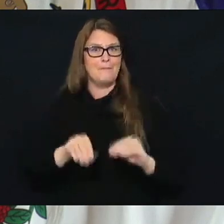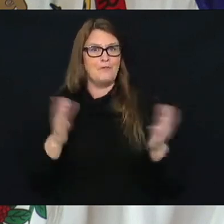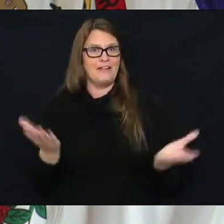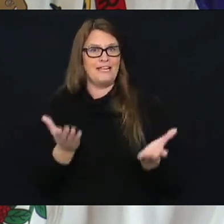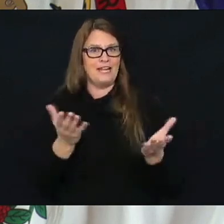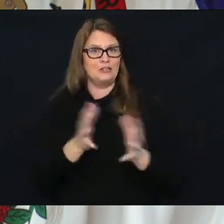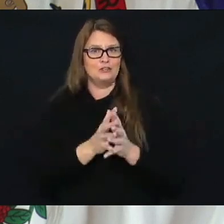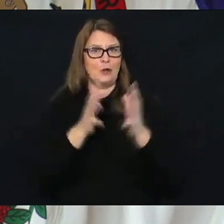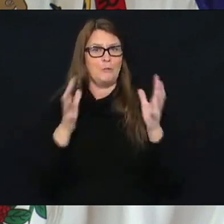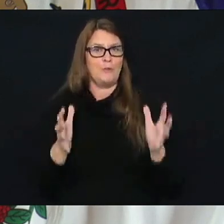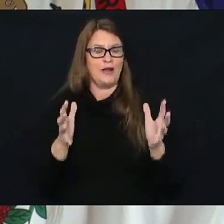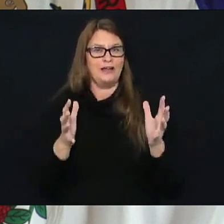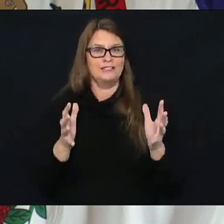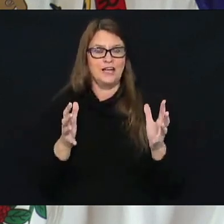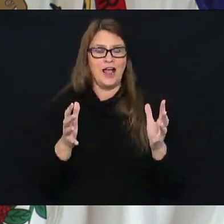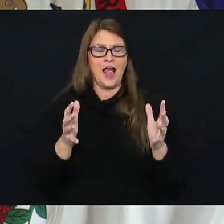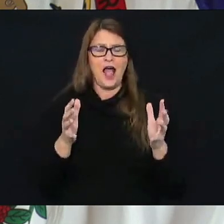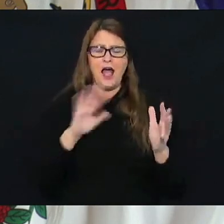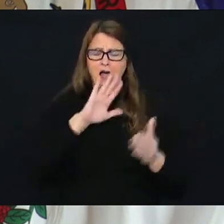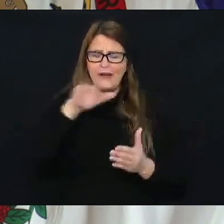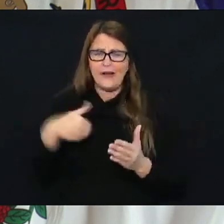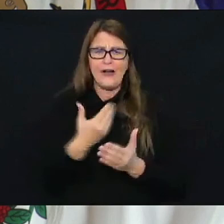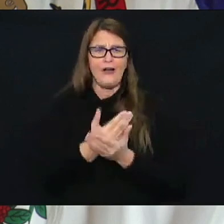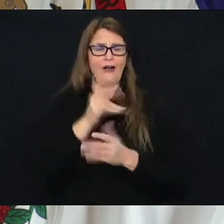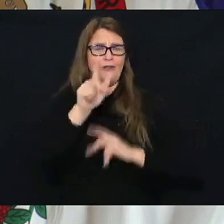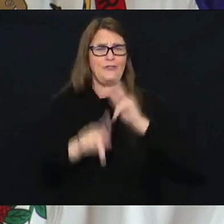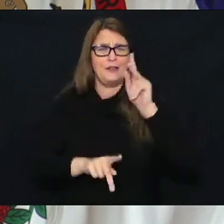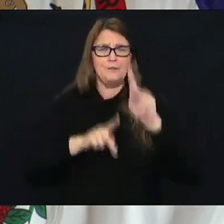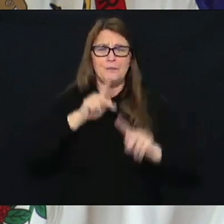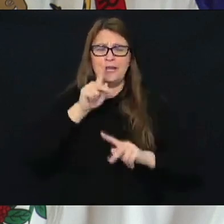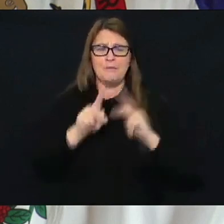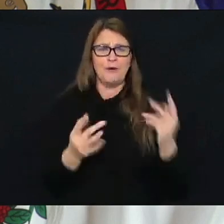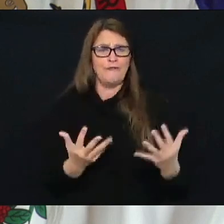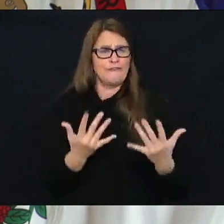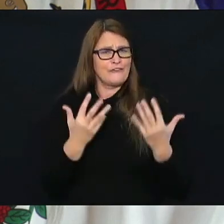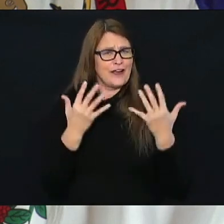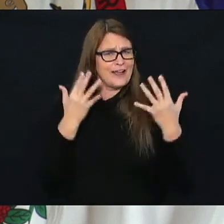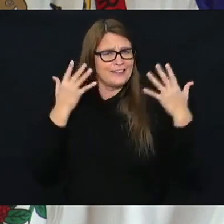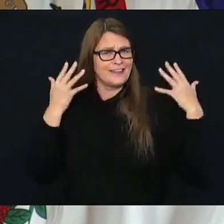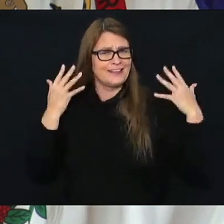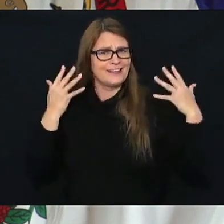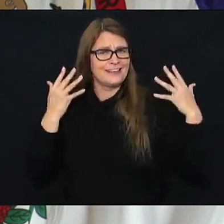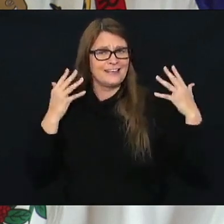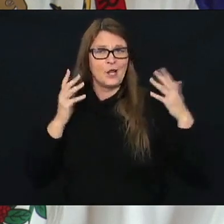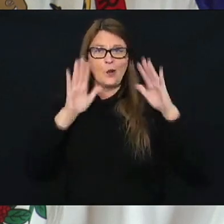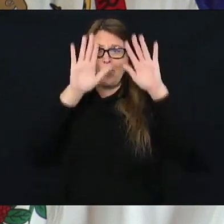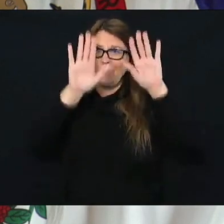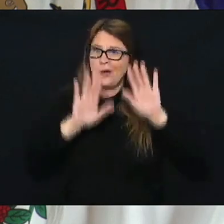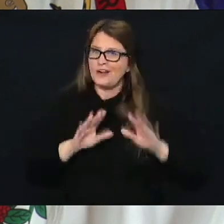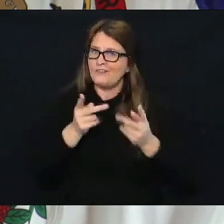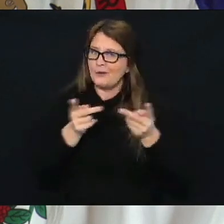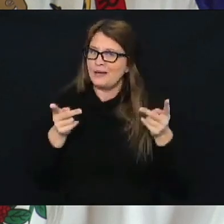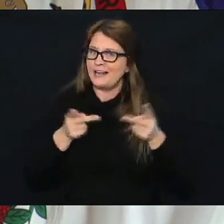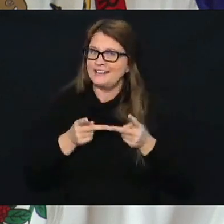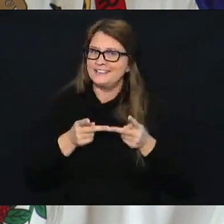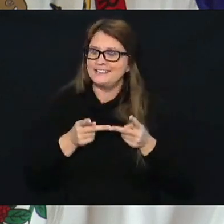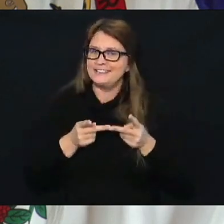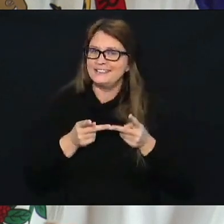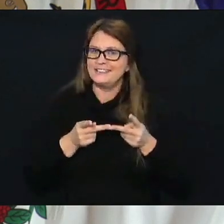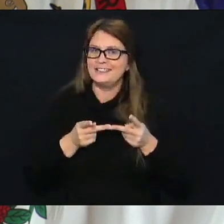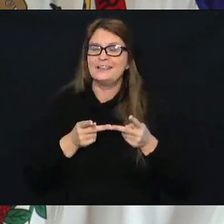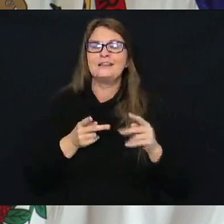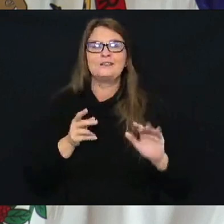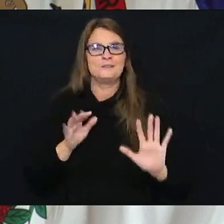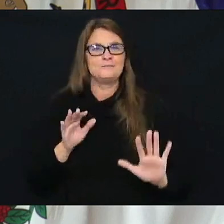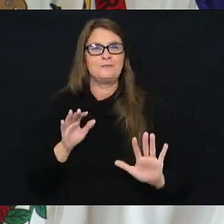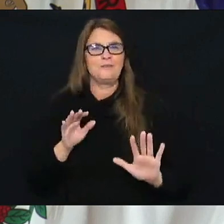much. Everyone is so friendly. What a wonderful place. Now,